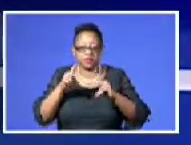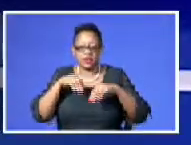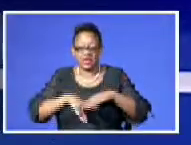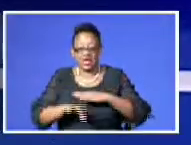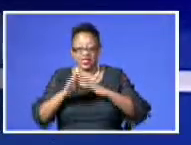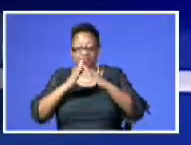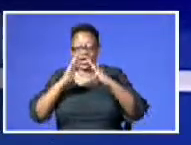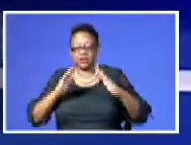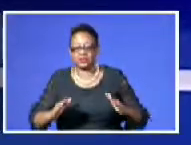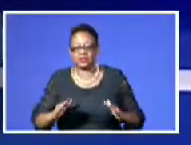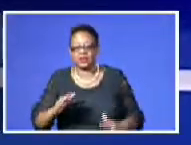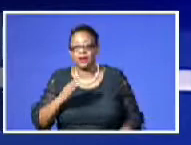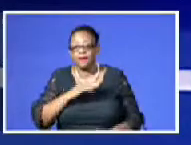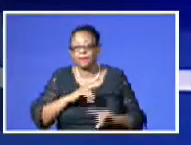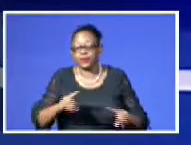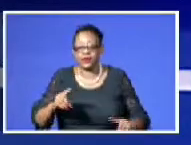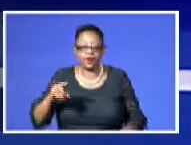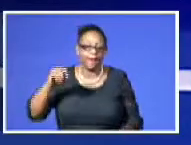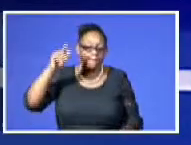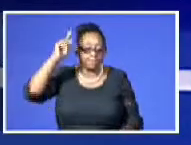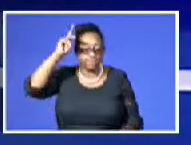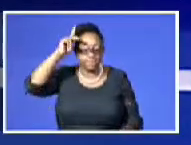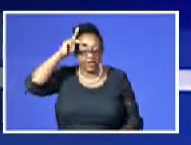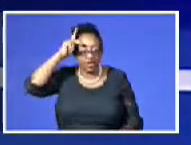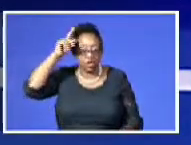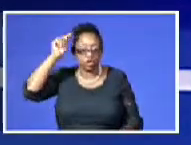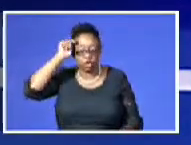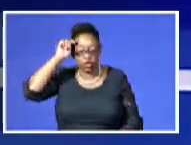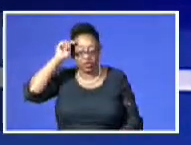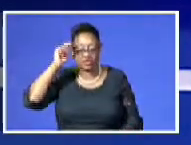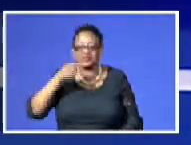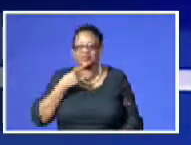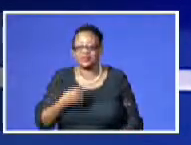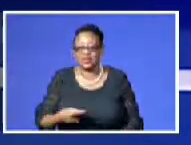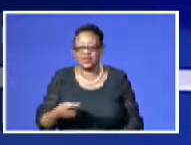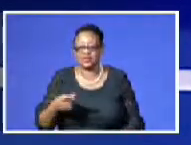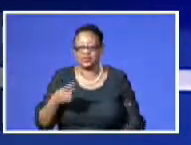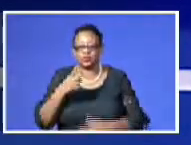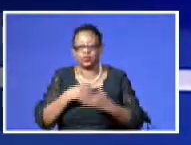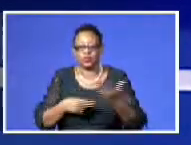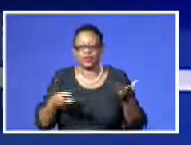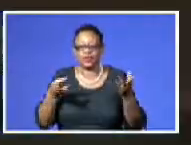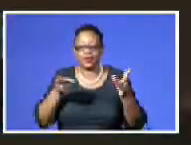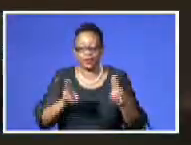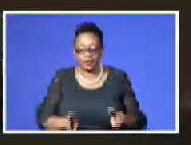Deputy Prime Minister, the Honorable K. Peter Turnquest clarified the IMF loan matter for Davis.